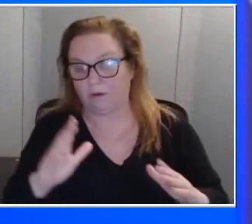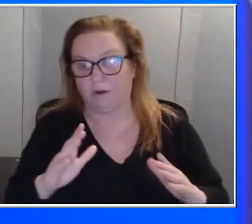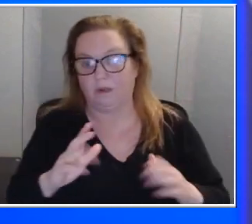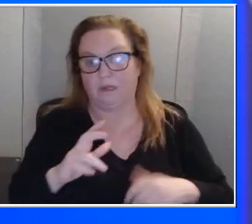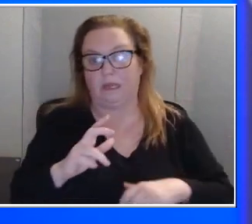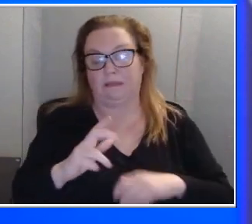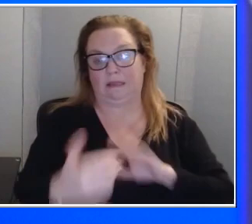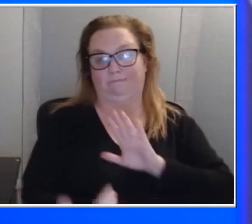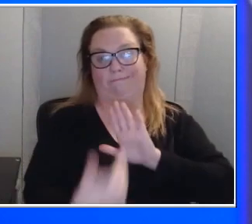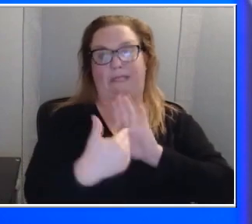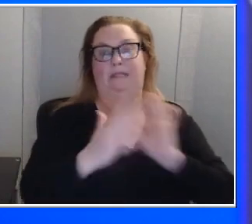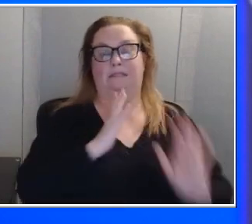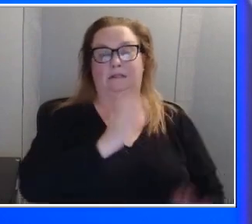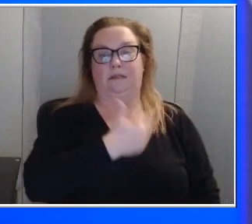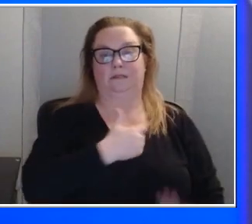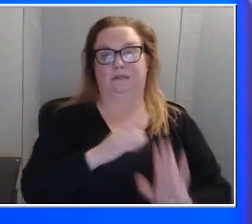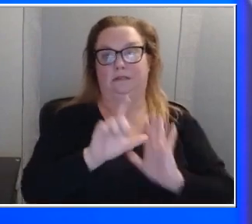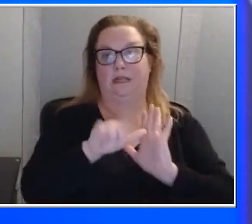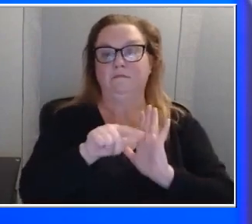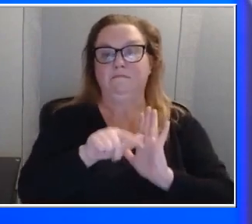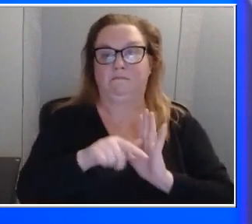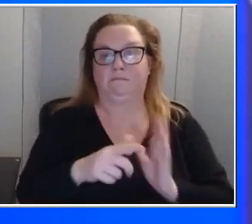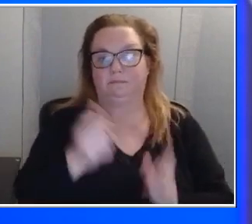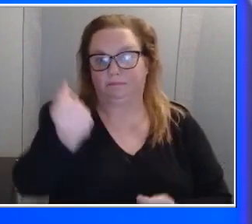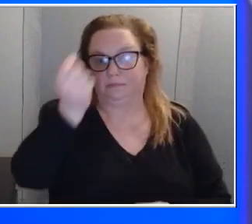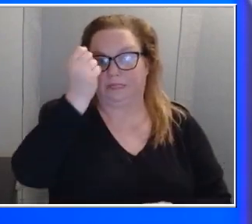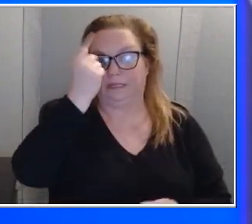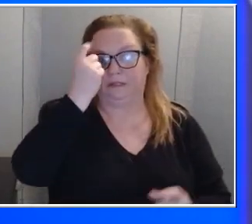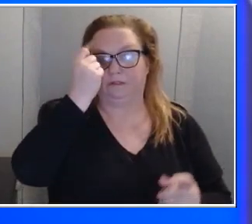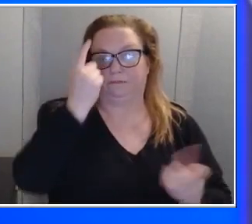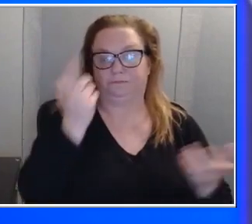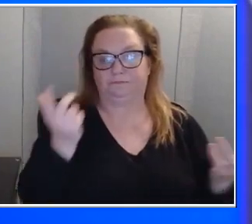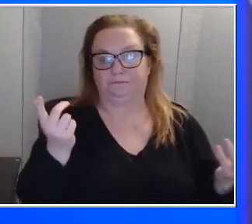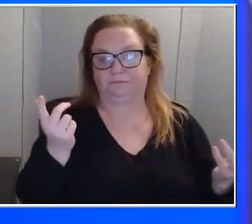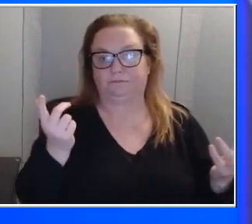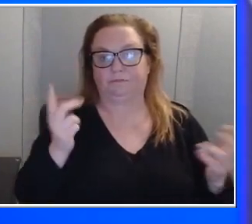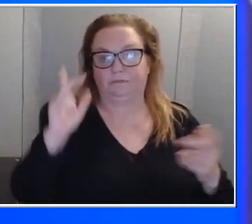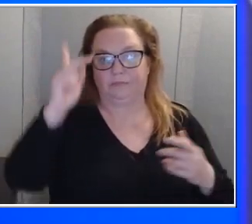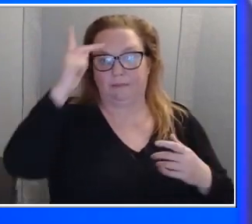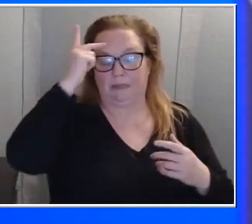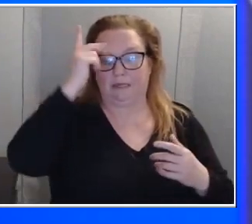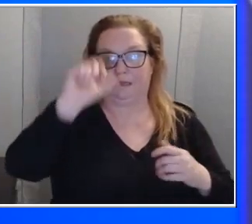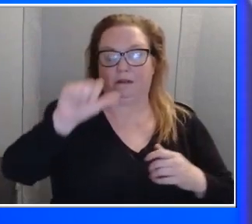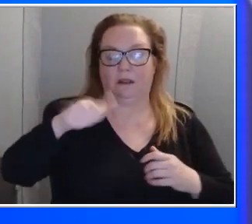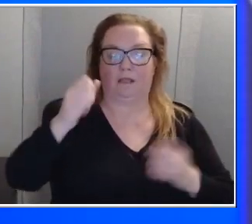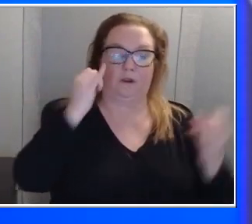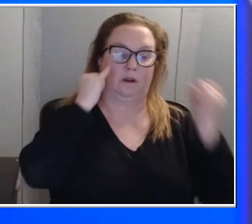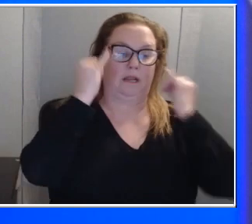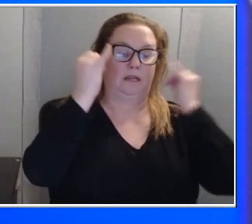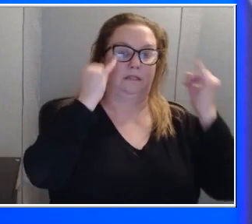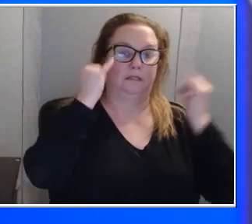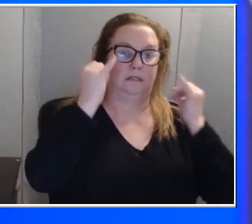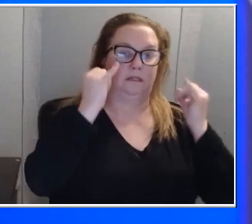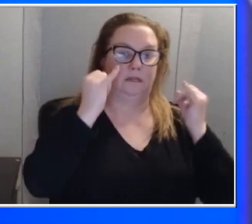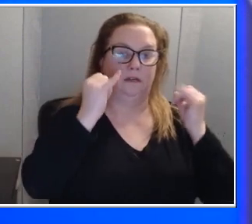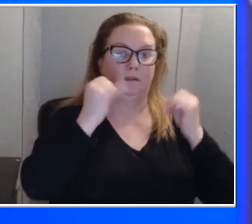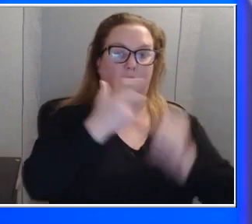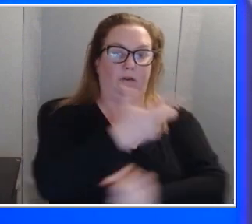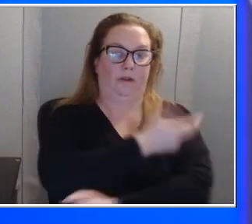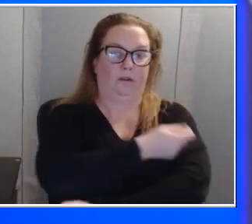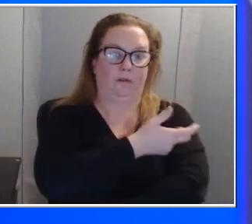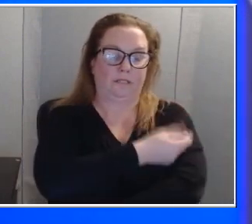us eventually. And I understand that there's, political and other ideations, particularly about immunizations, for